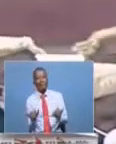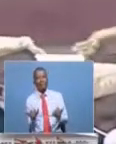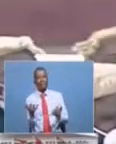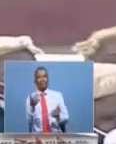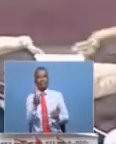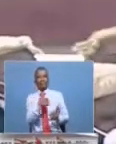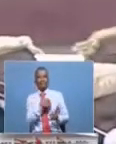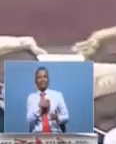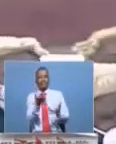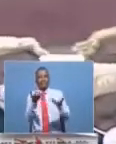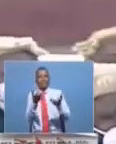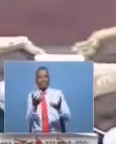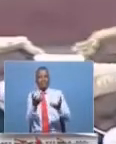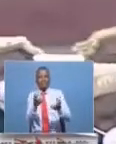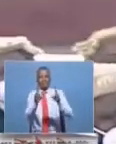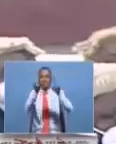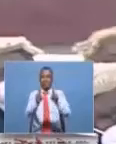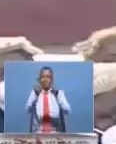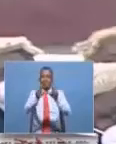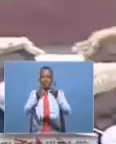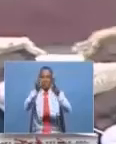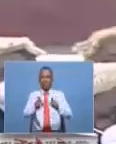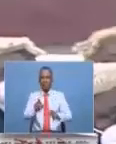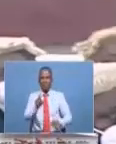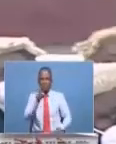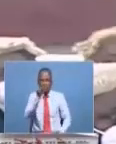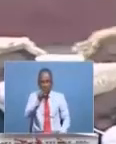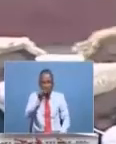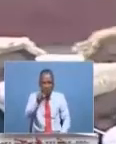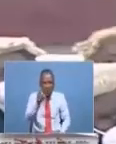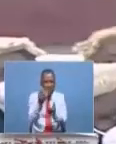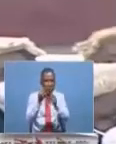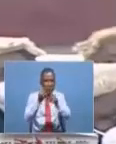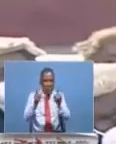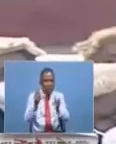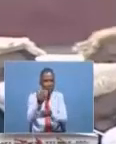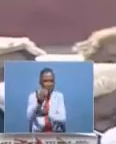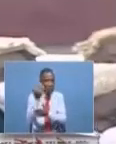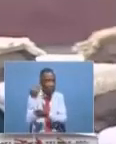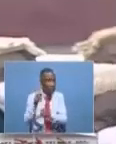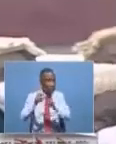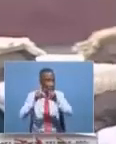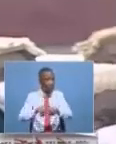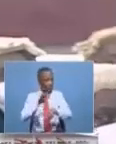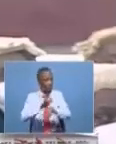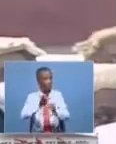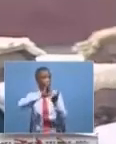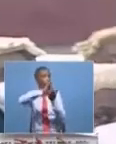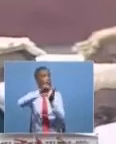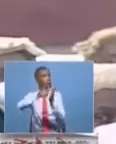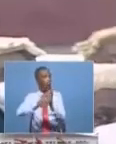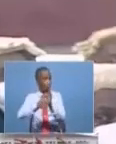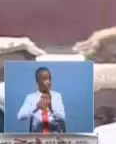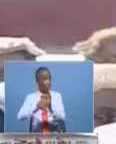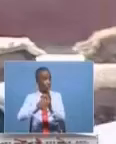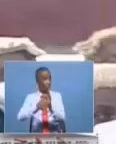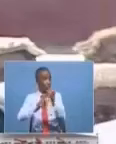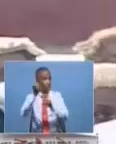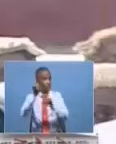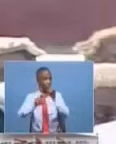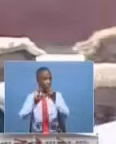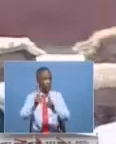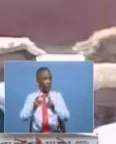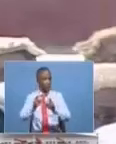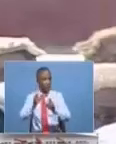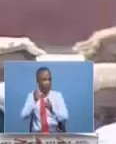want to cross-examine you, when indeed his reliance he placed on those depositions was to pursue